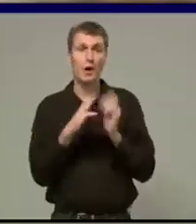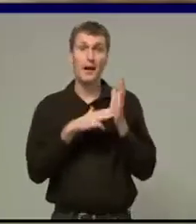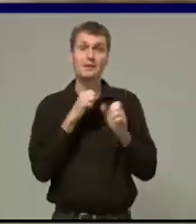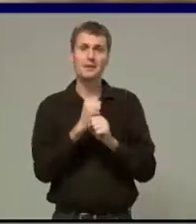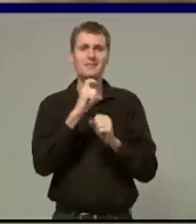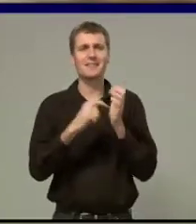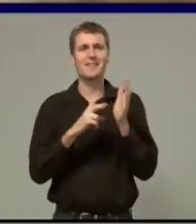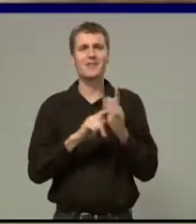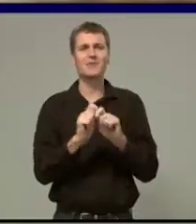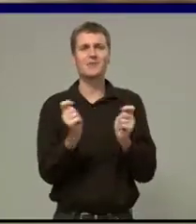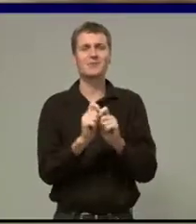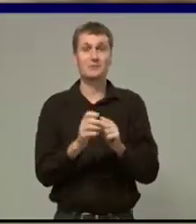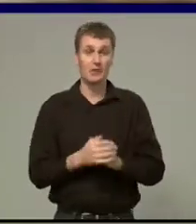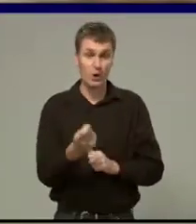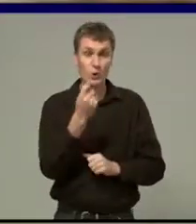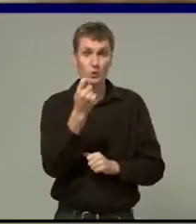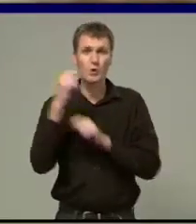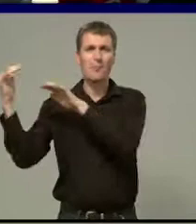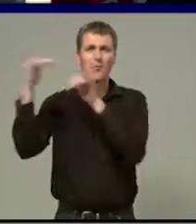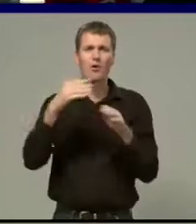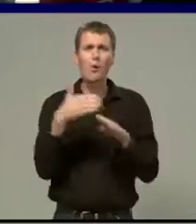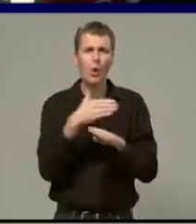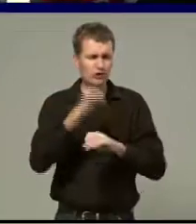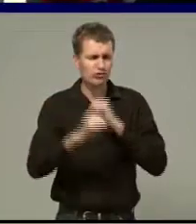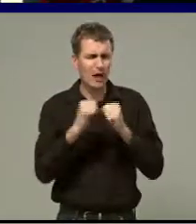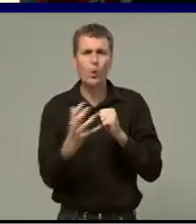up, migrant workers are struggling to find somewhere to live.